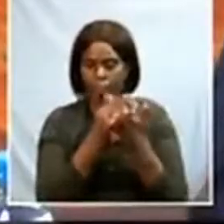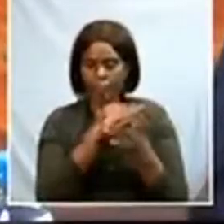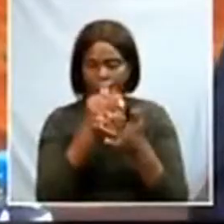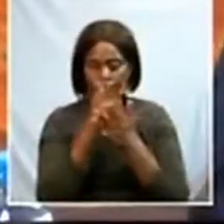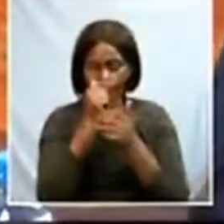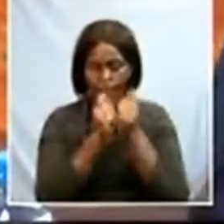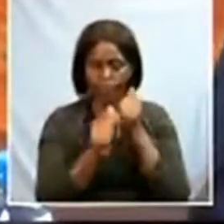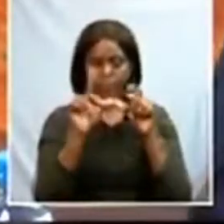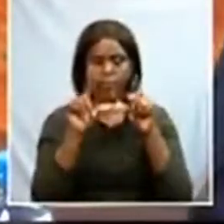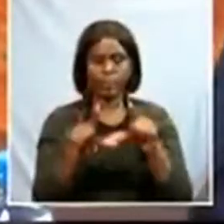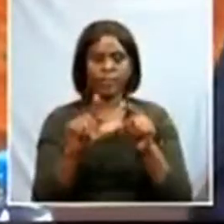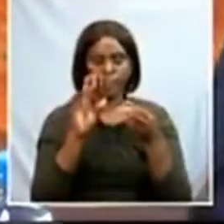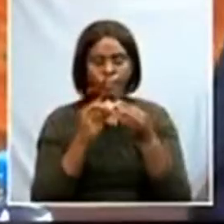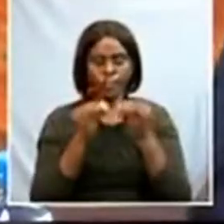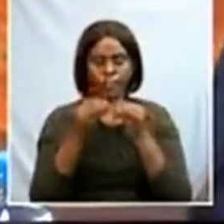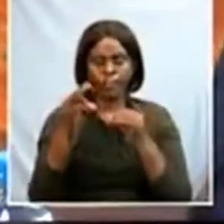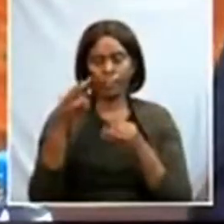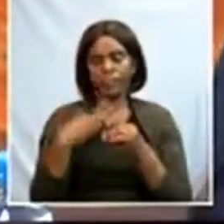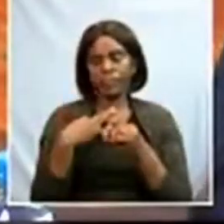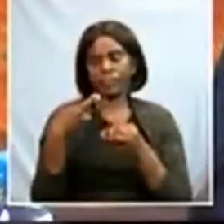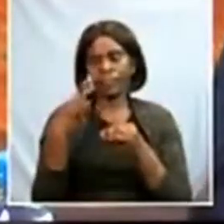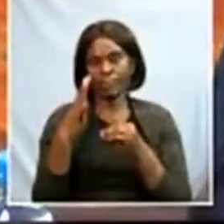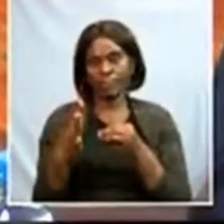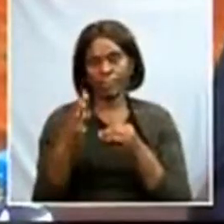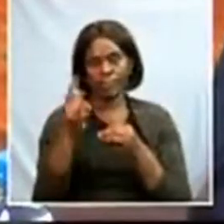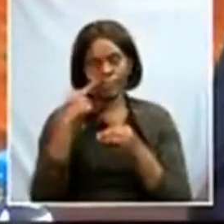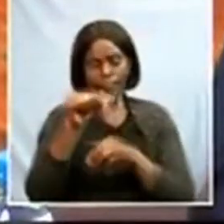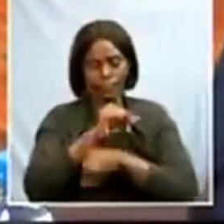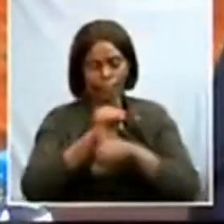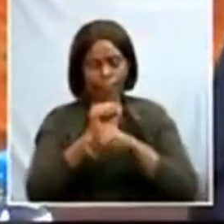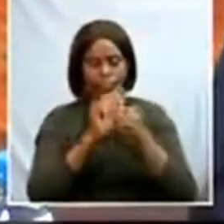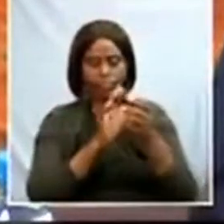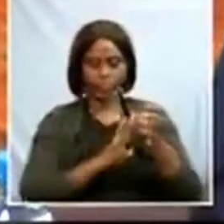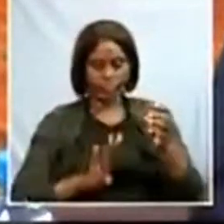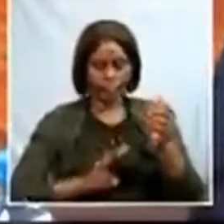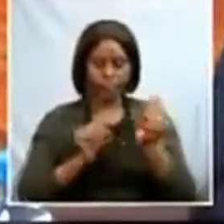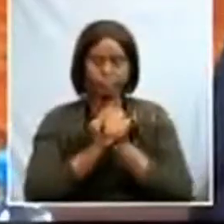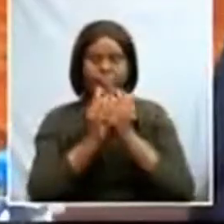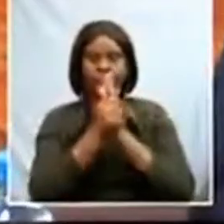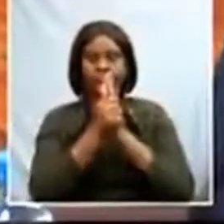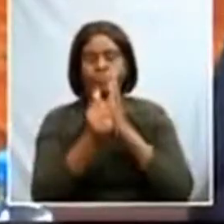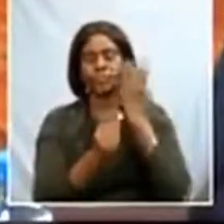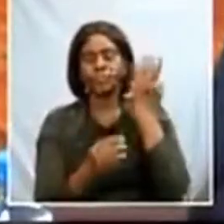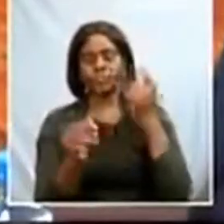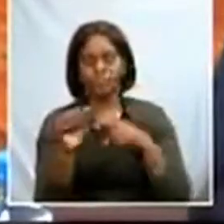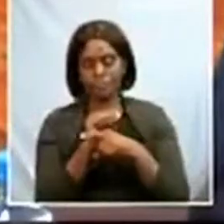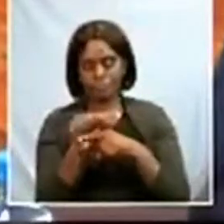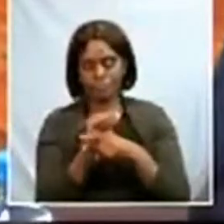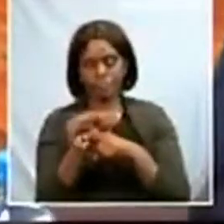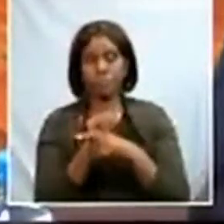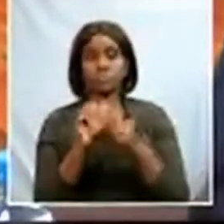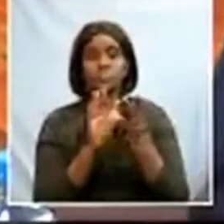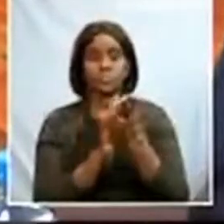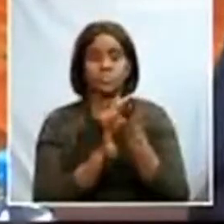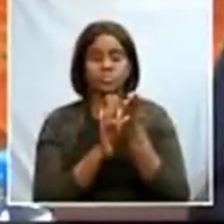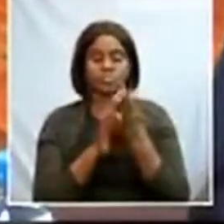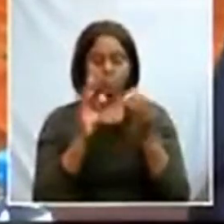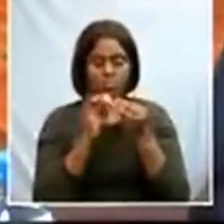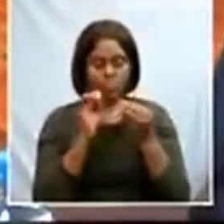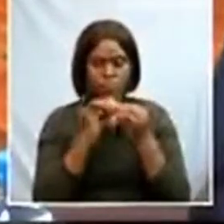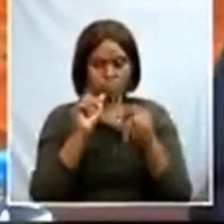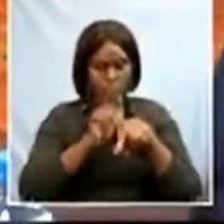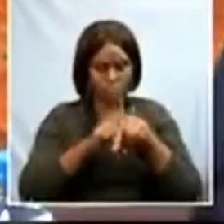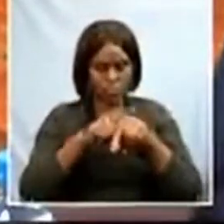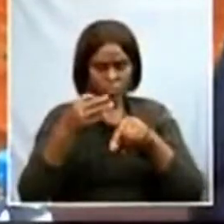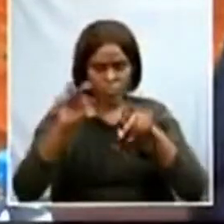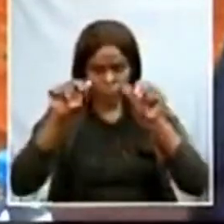due to the low number of applicants for secondary boarding and skills training bursaries. Further, at the time